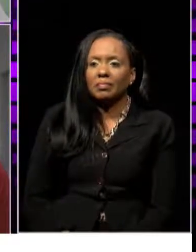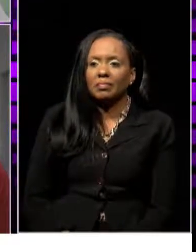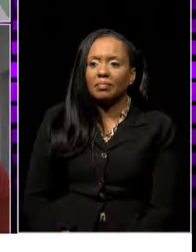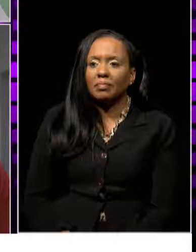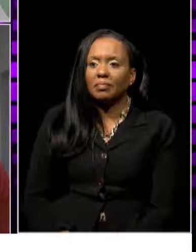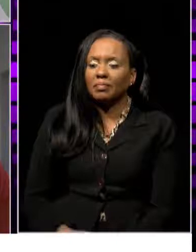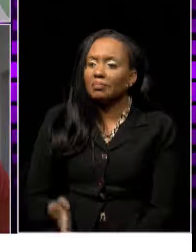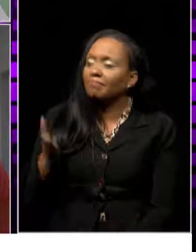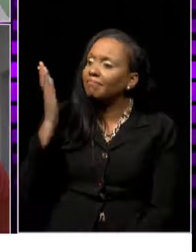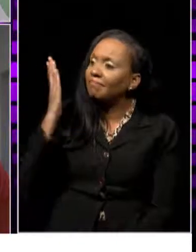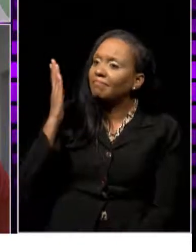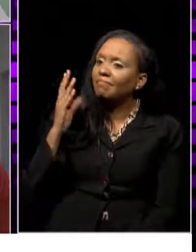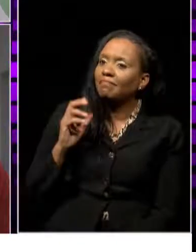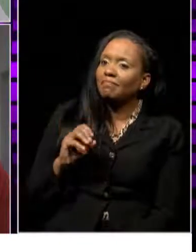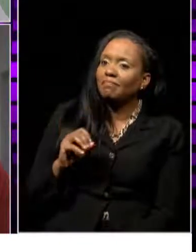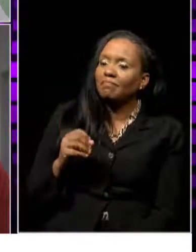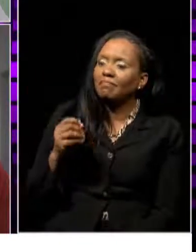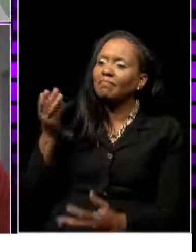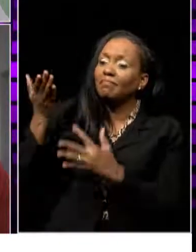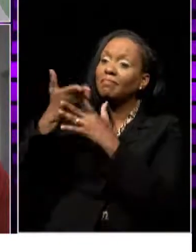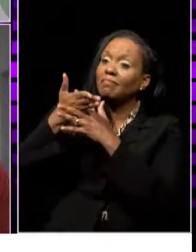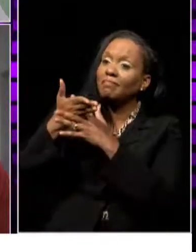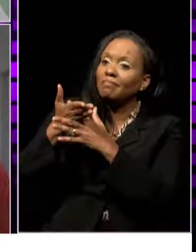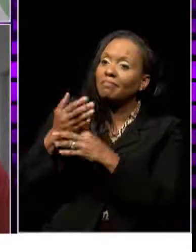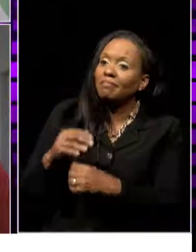go to Mr. Hoy, another amendment.